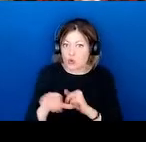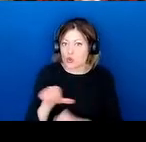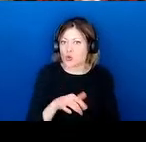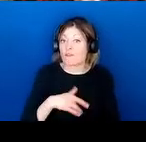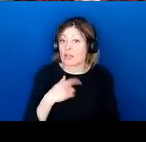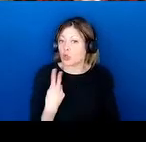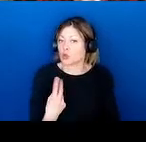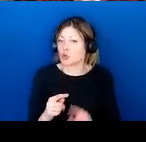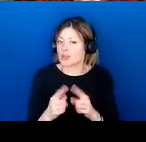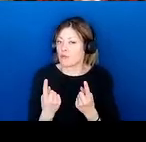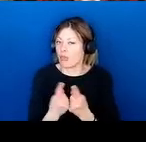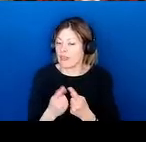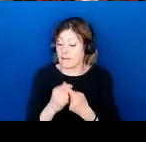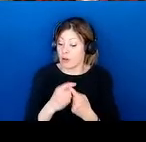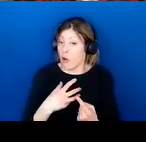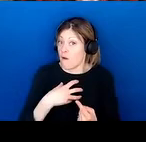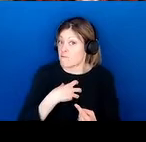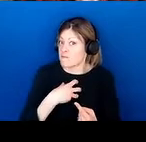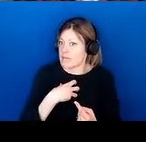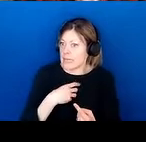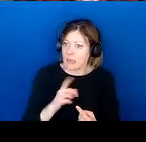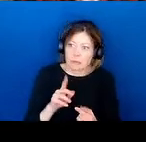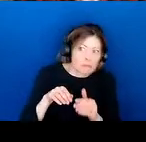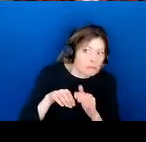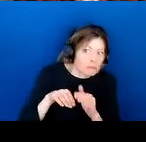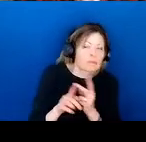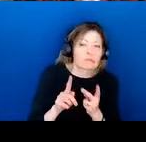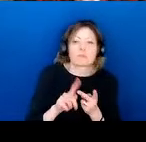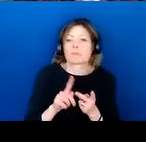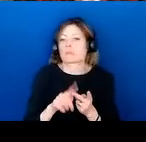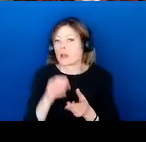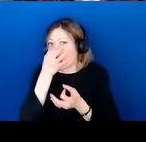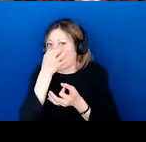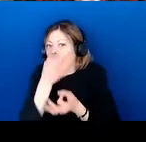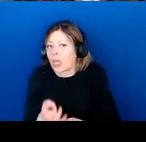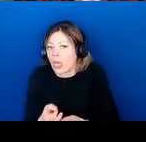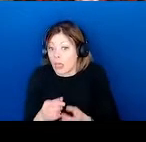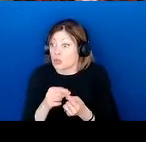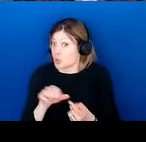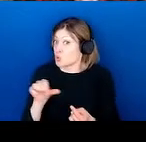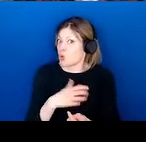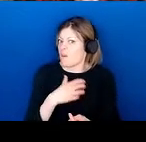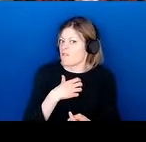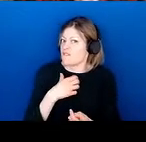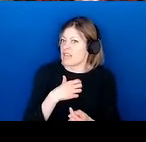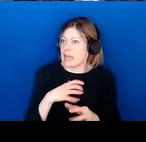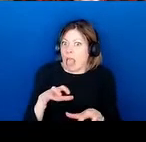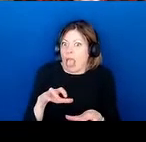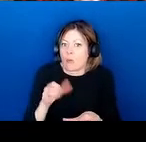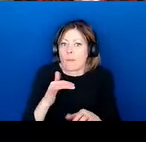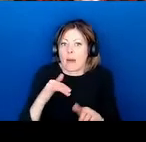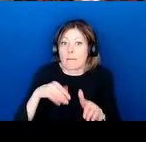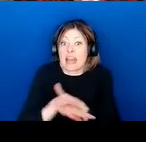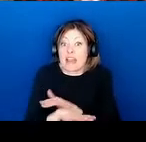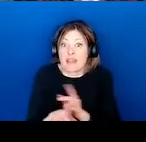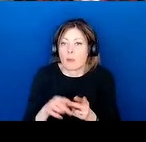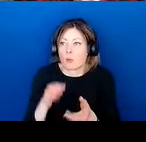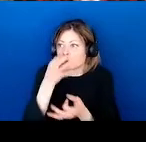and desire. You should fear what may be inside, but desire to discover."